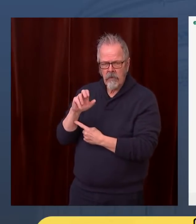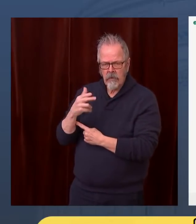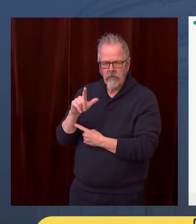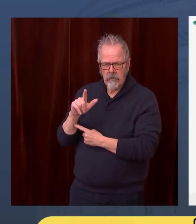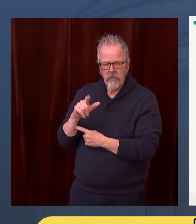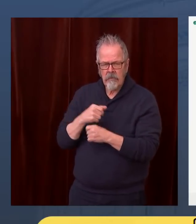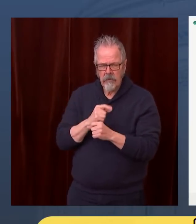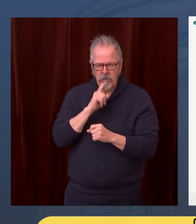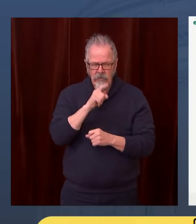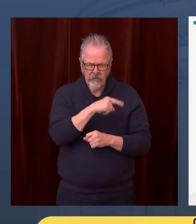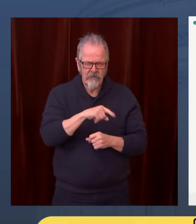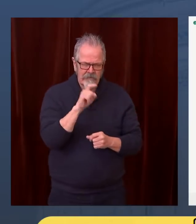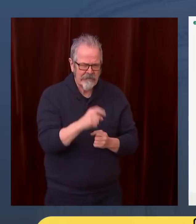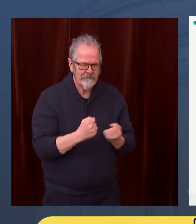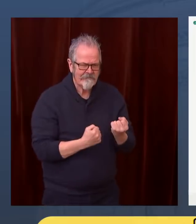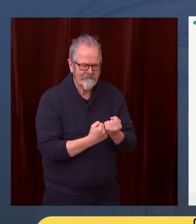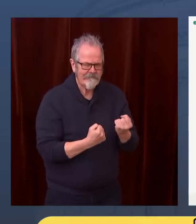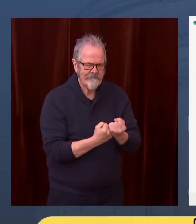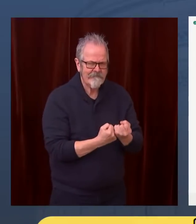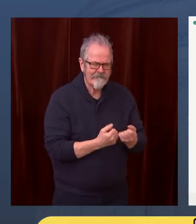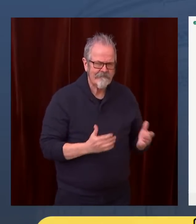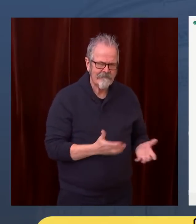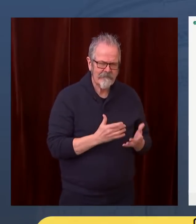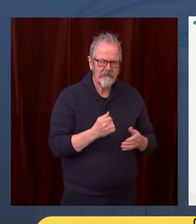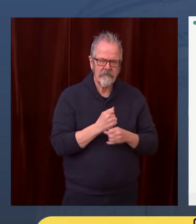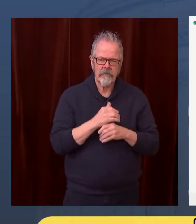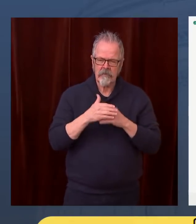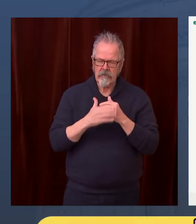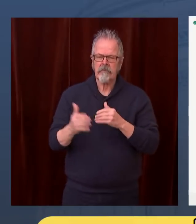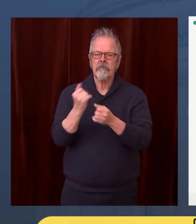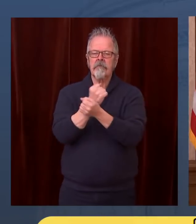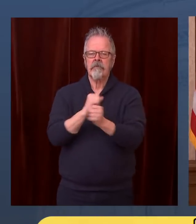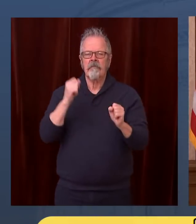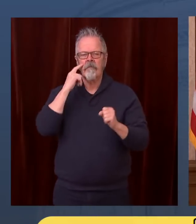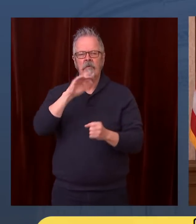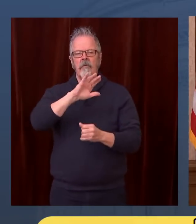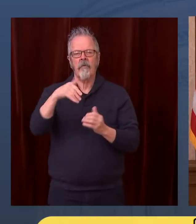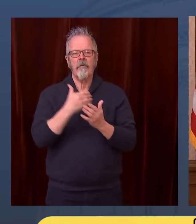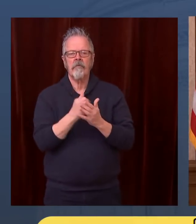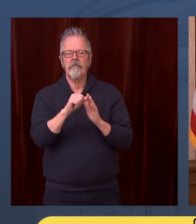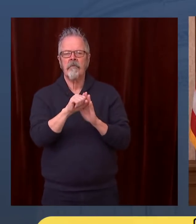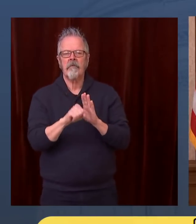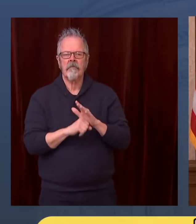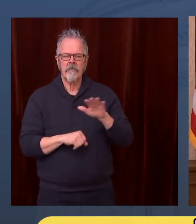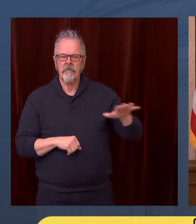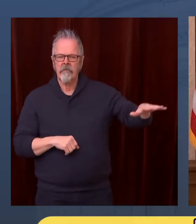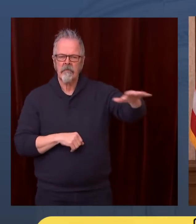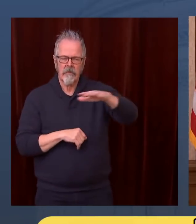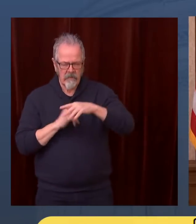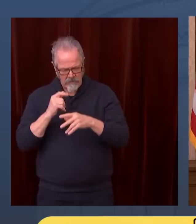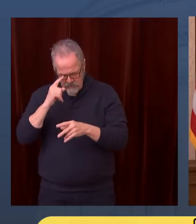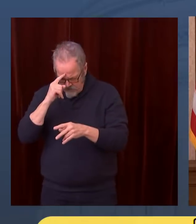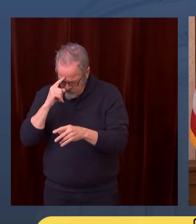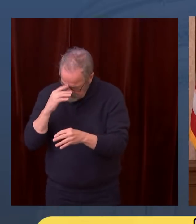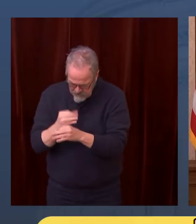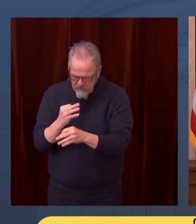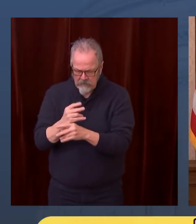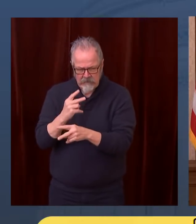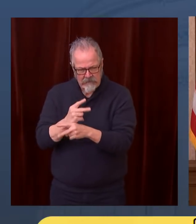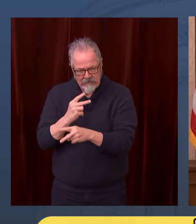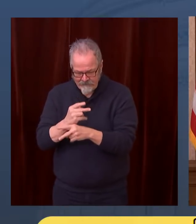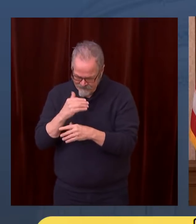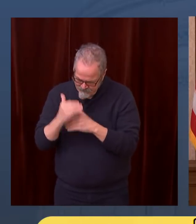of the safest states through this whole pandemic, and that's what will carry us through. Thanks, everyone. Thanks, Chris. Thanks for your